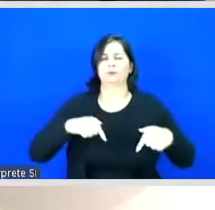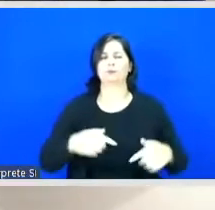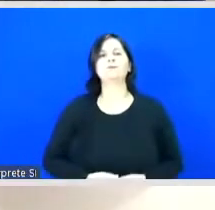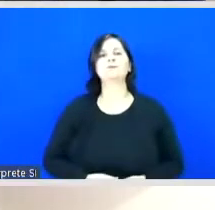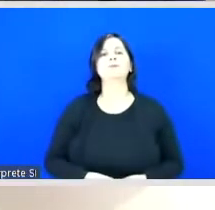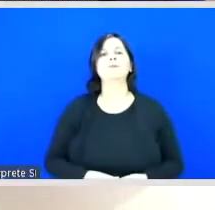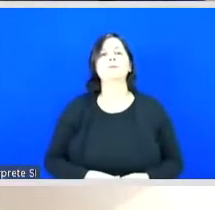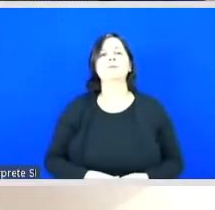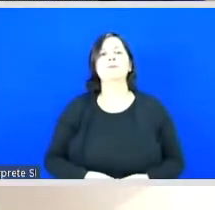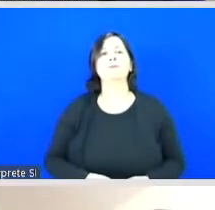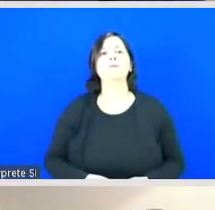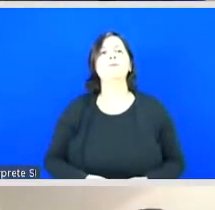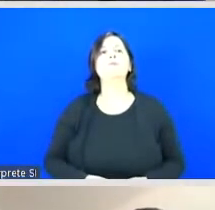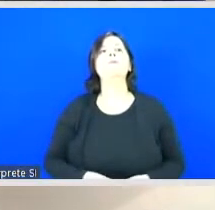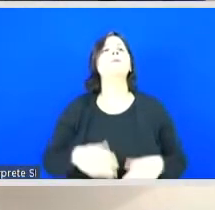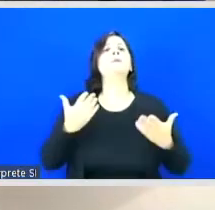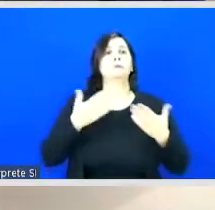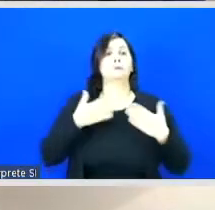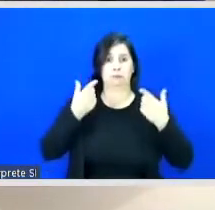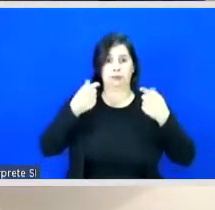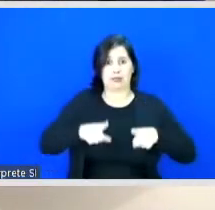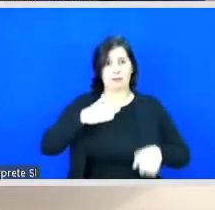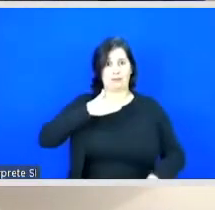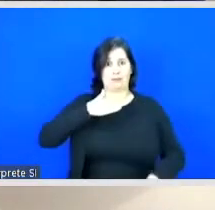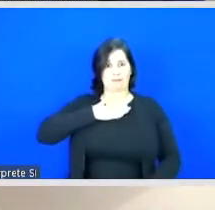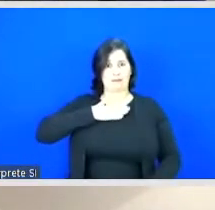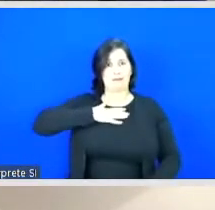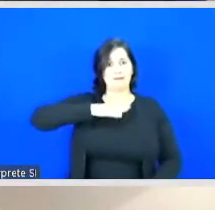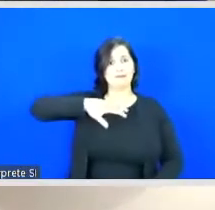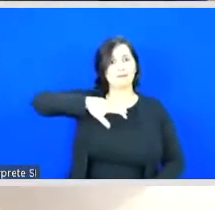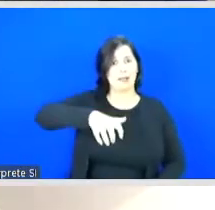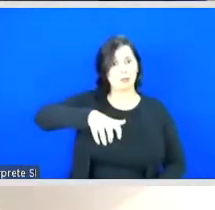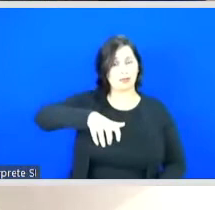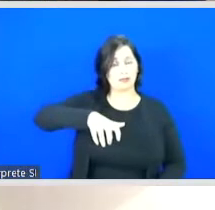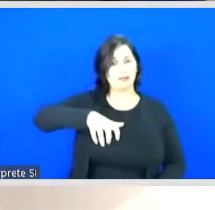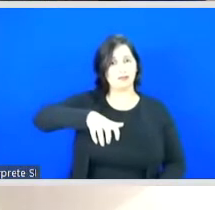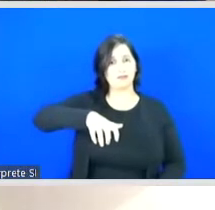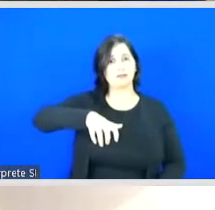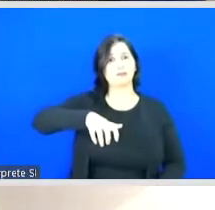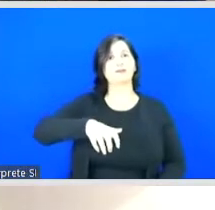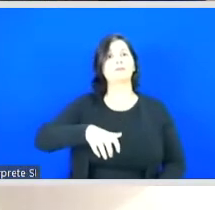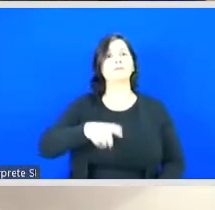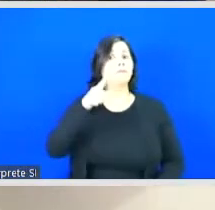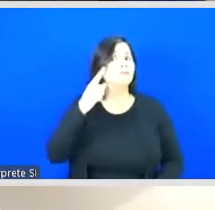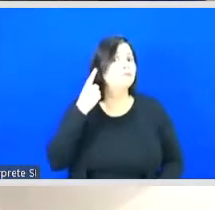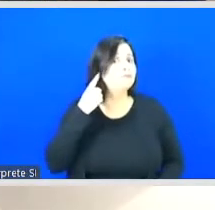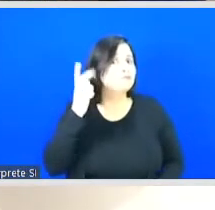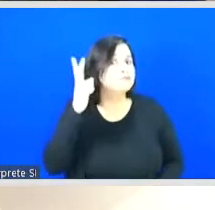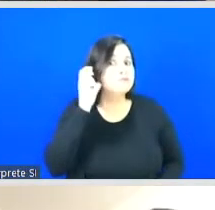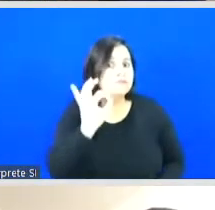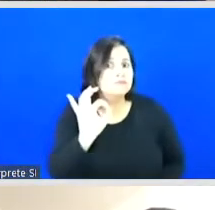Okay, are you hearing me okay? I think you are now. Feedback. Now, in Antigua, what we're